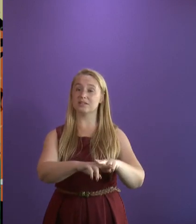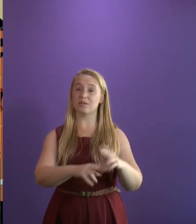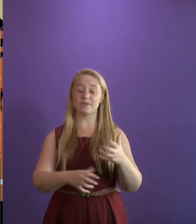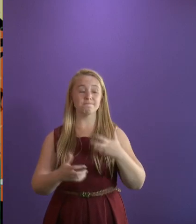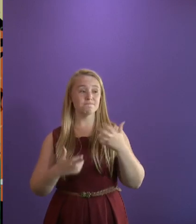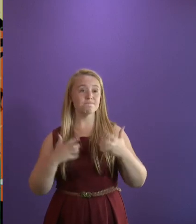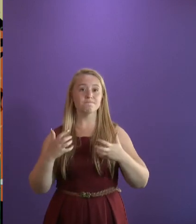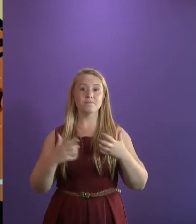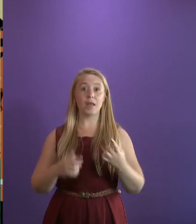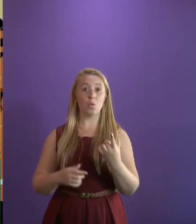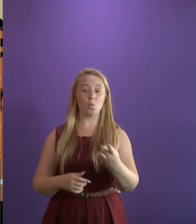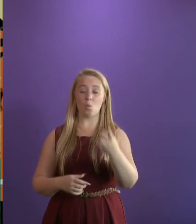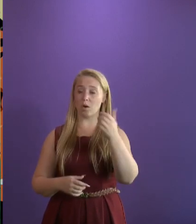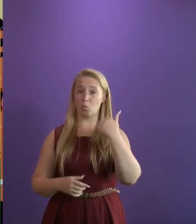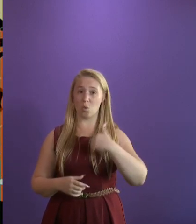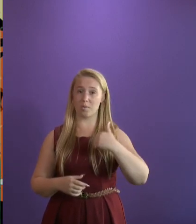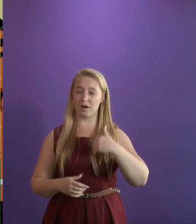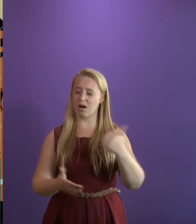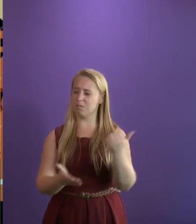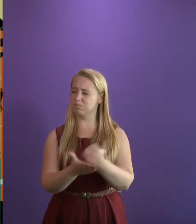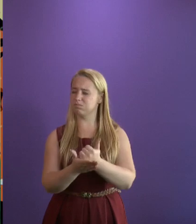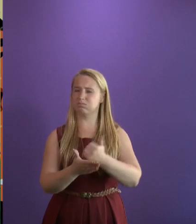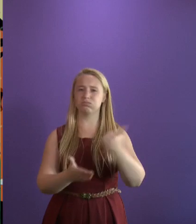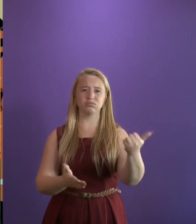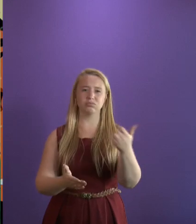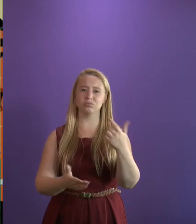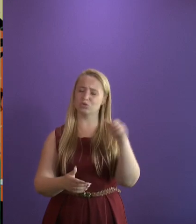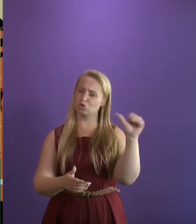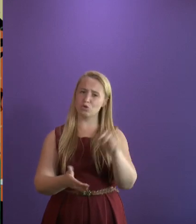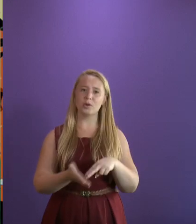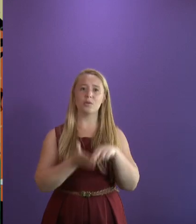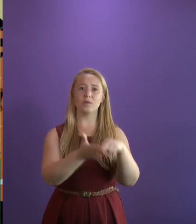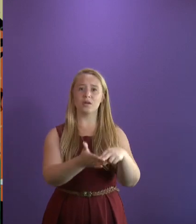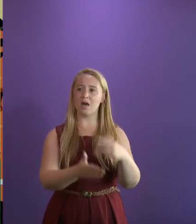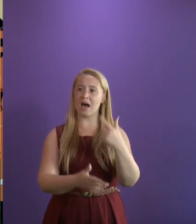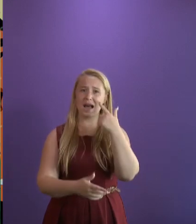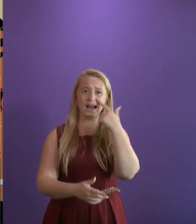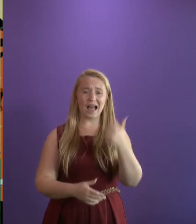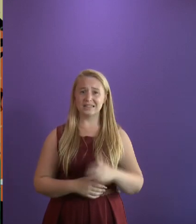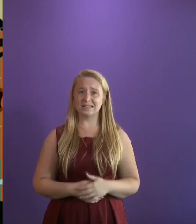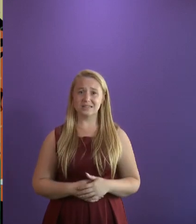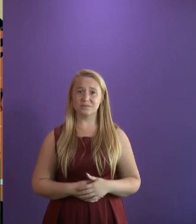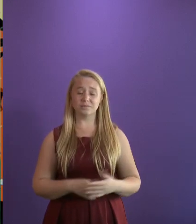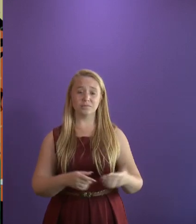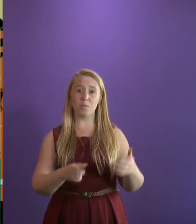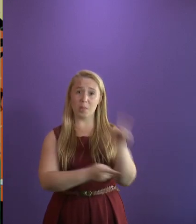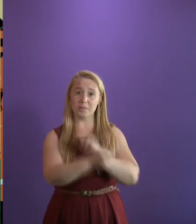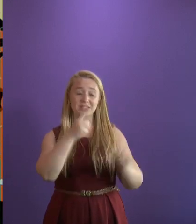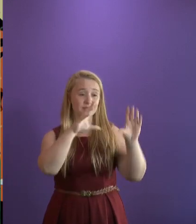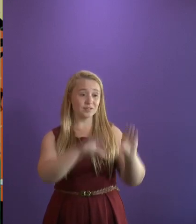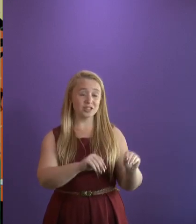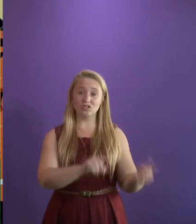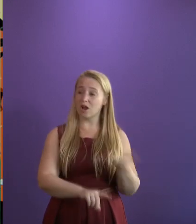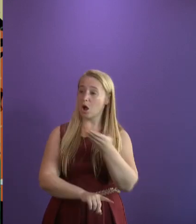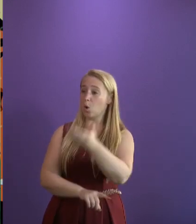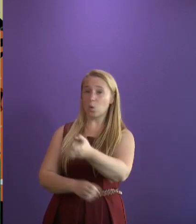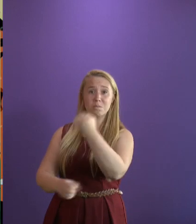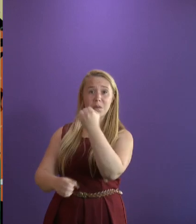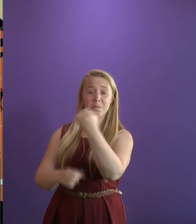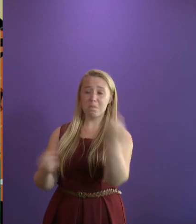who would have made an absolutely fabulous candidate said to me, I can't go on to the pub after the local party meetings. I've got to get back to free my